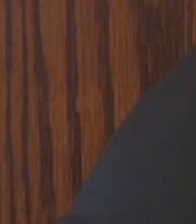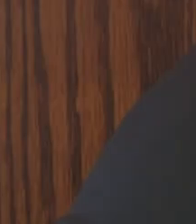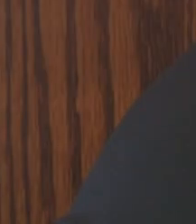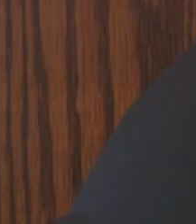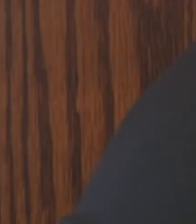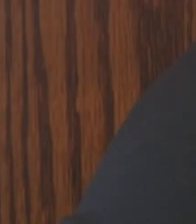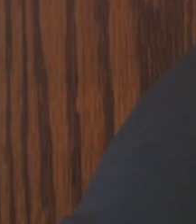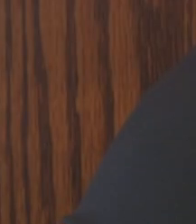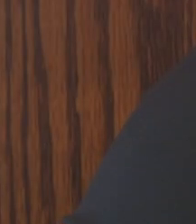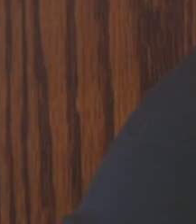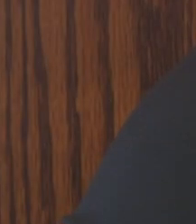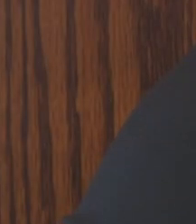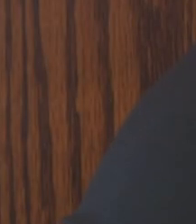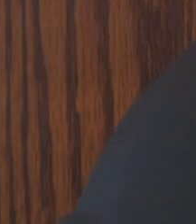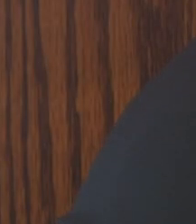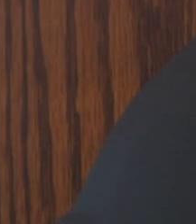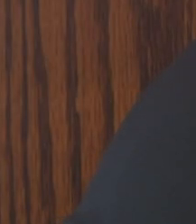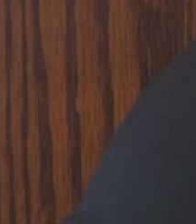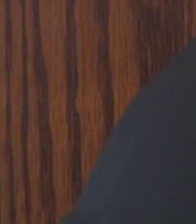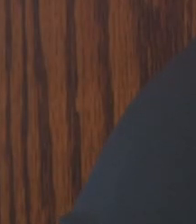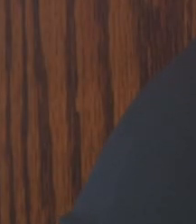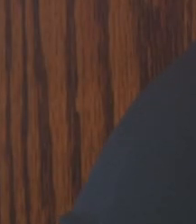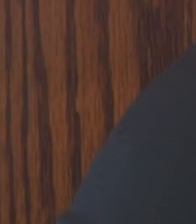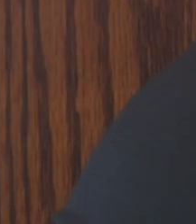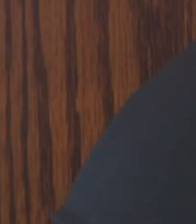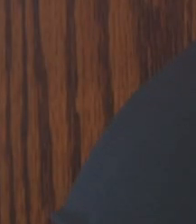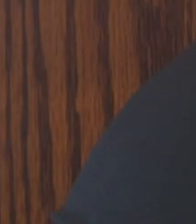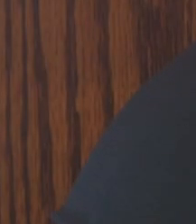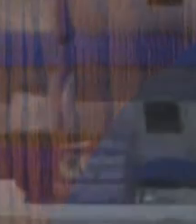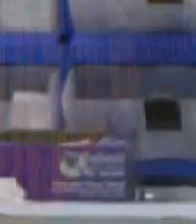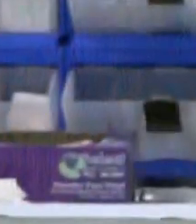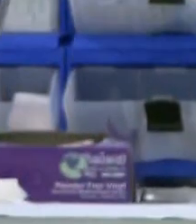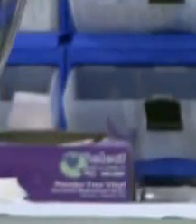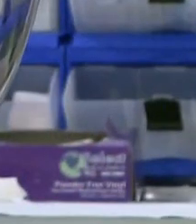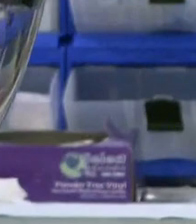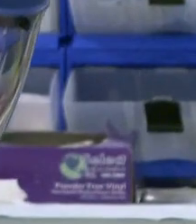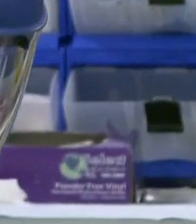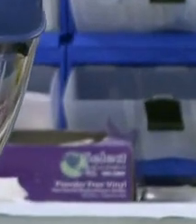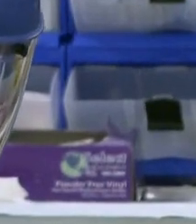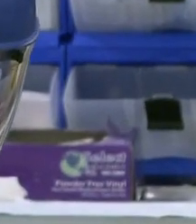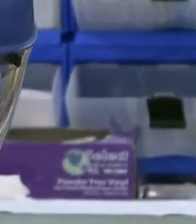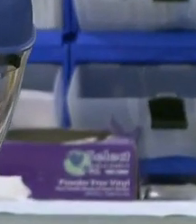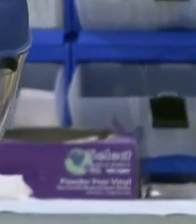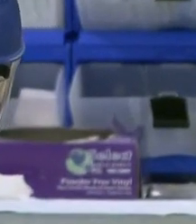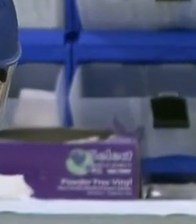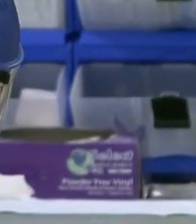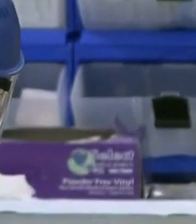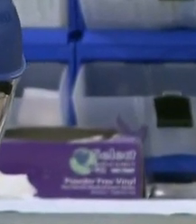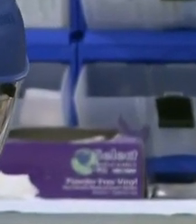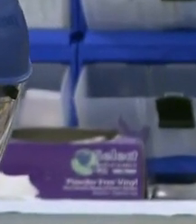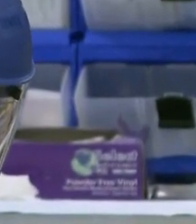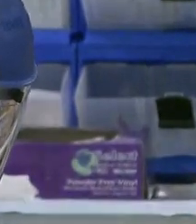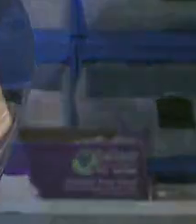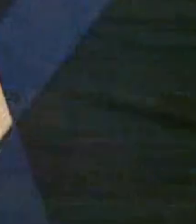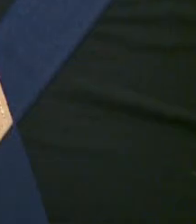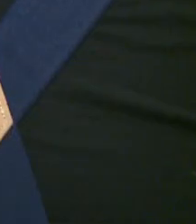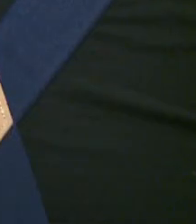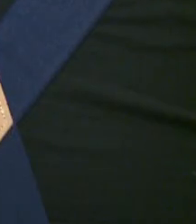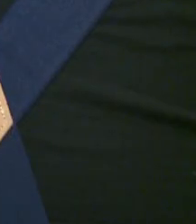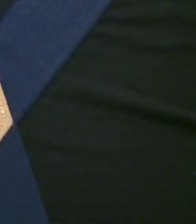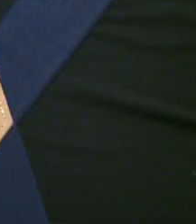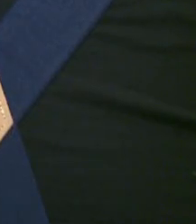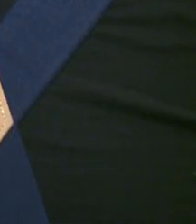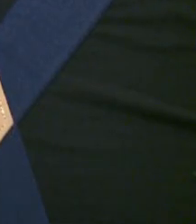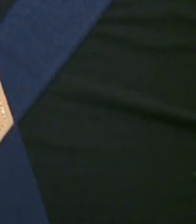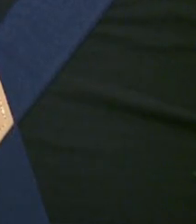his critics who'd been arguing that very point for a very long time. But the governor insists in an ongoing battle, COVID should be seen